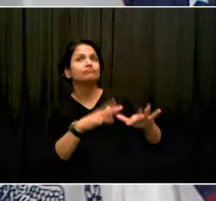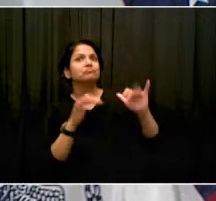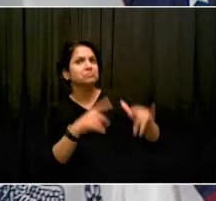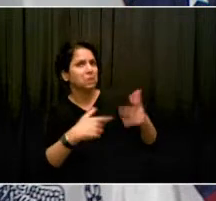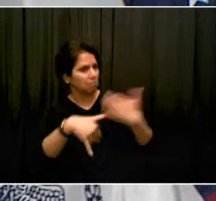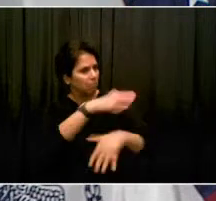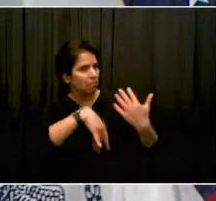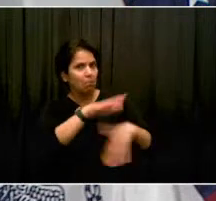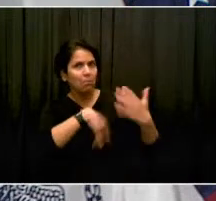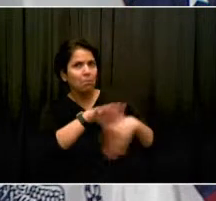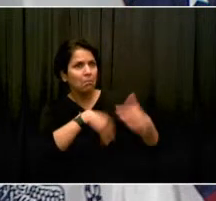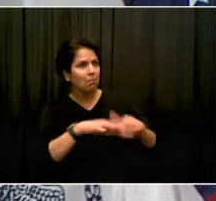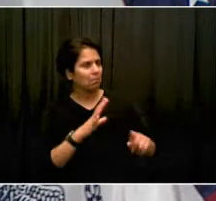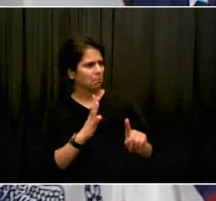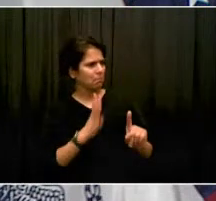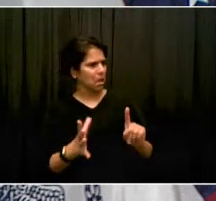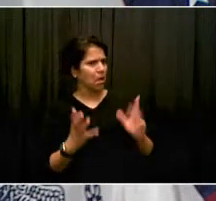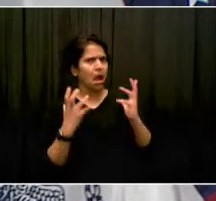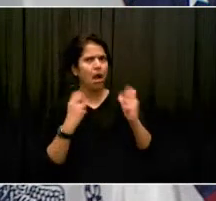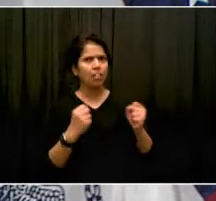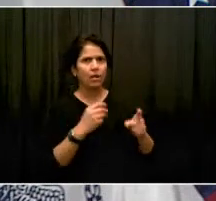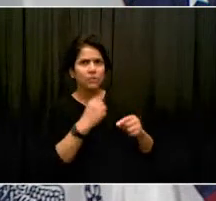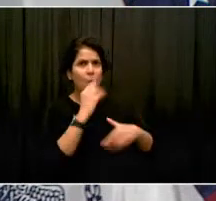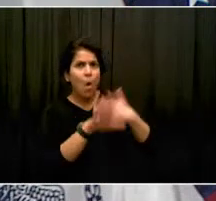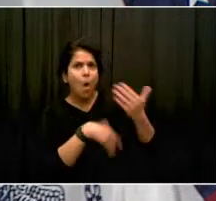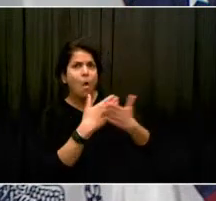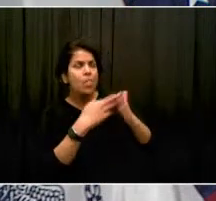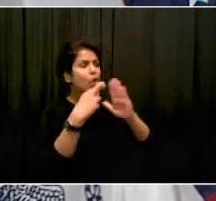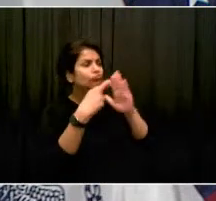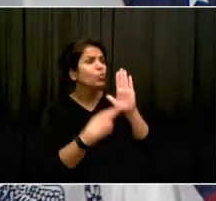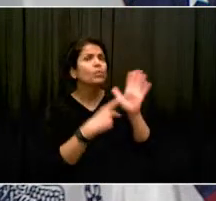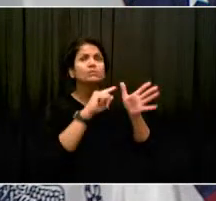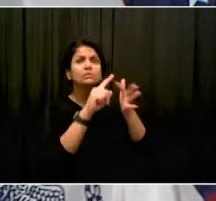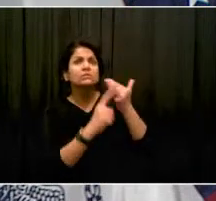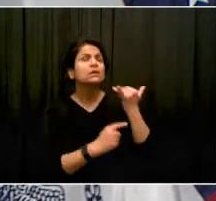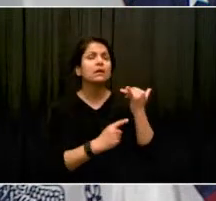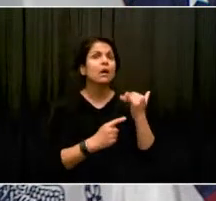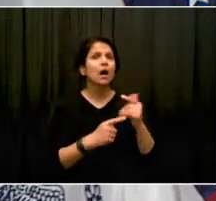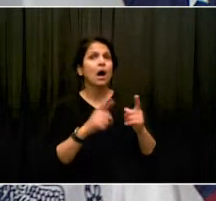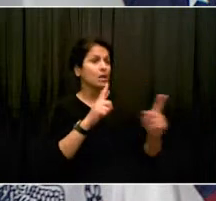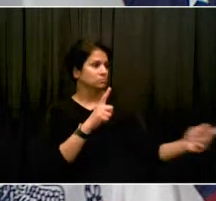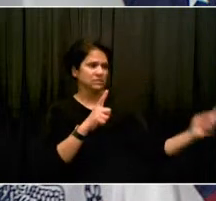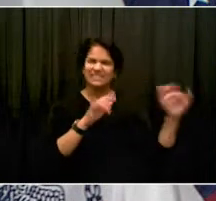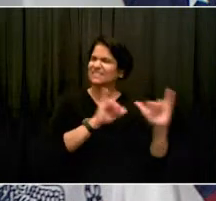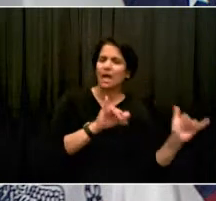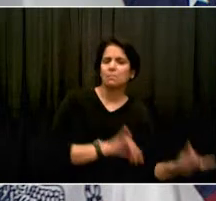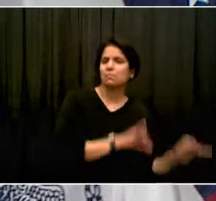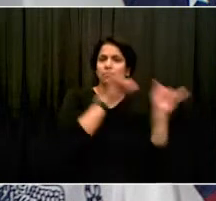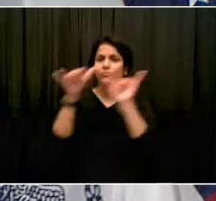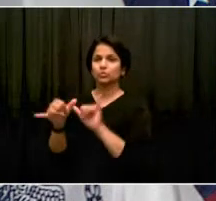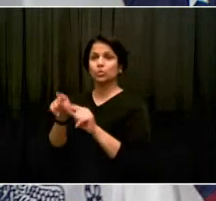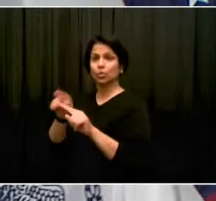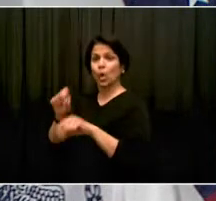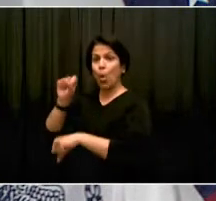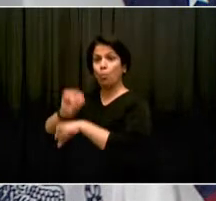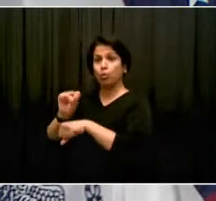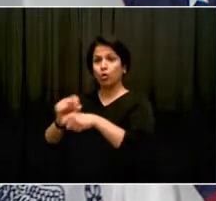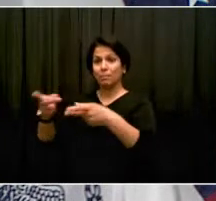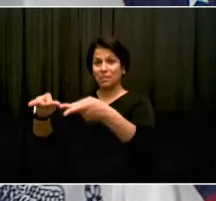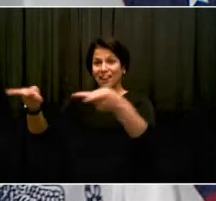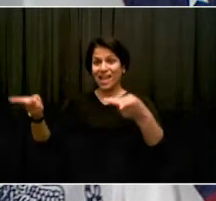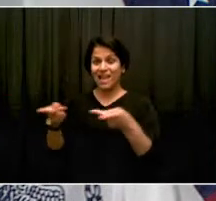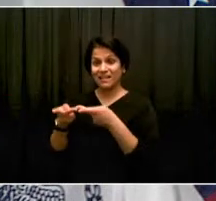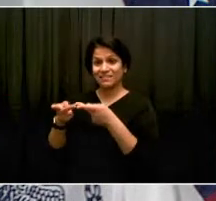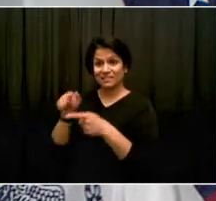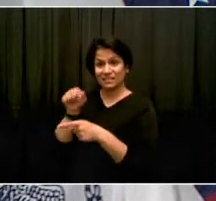measures to our public offices. There'll be a lot of cleaning, a lot of smart efforts to keep people